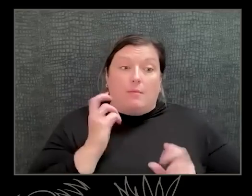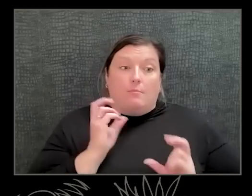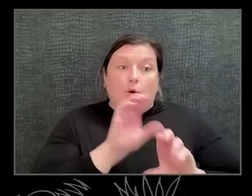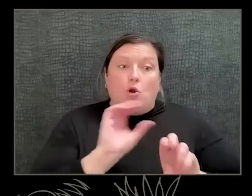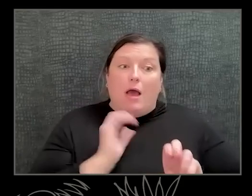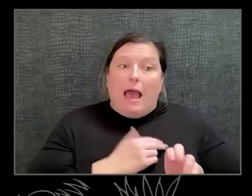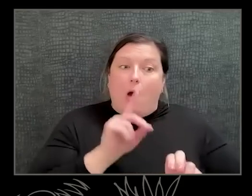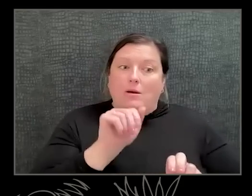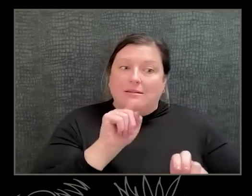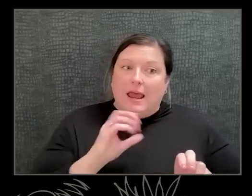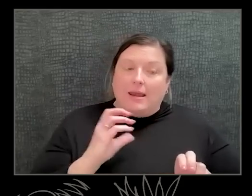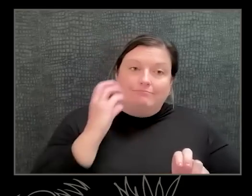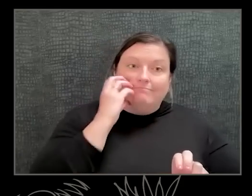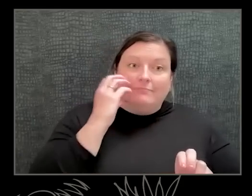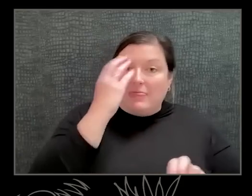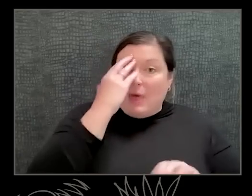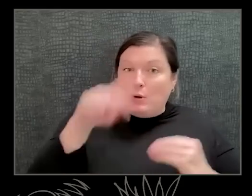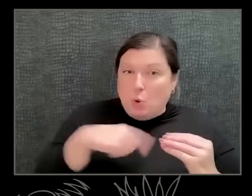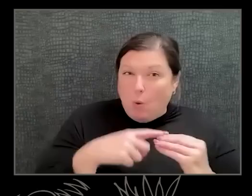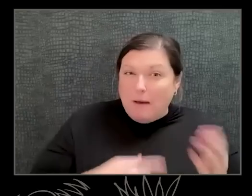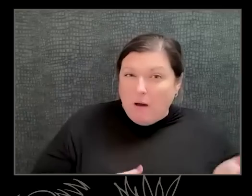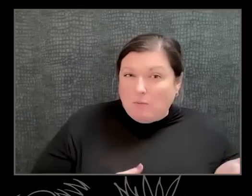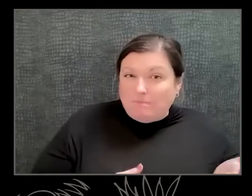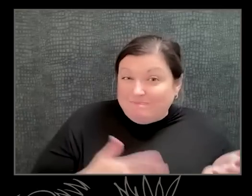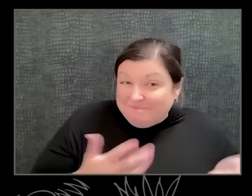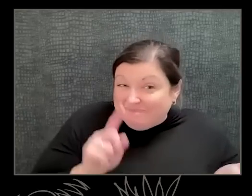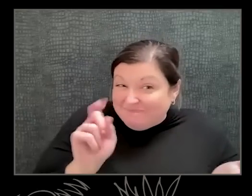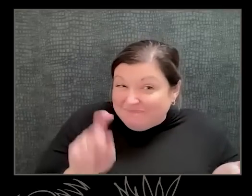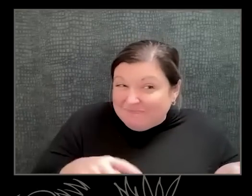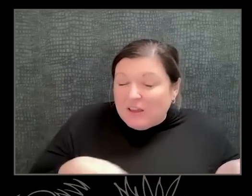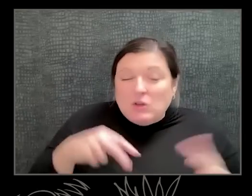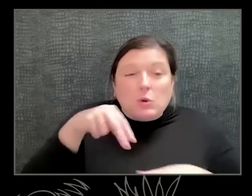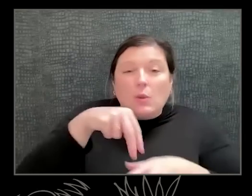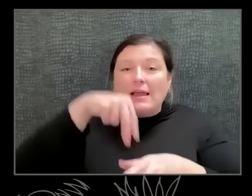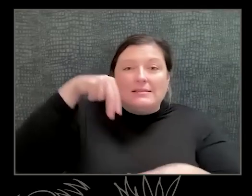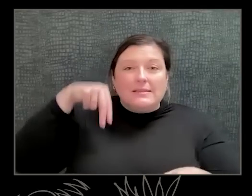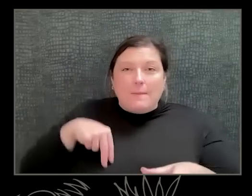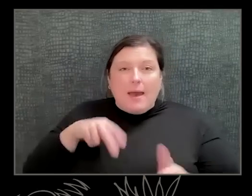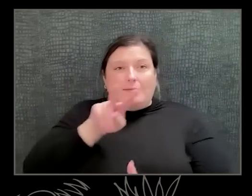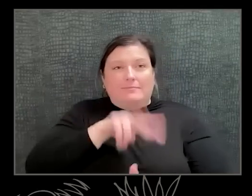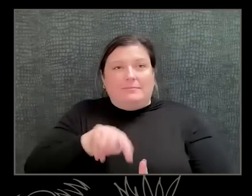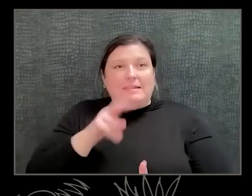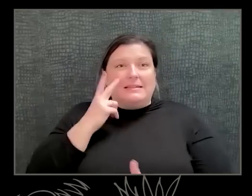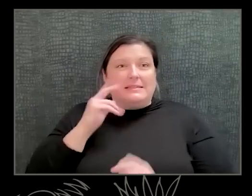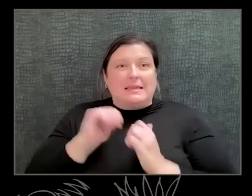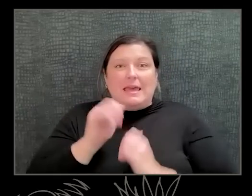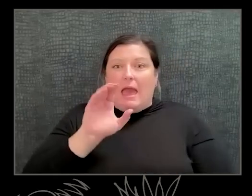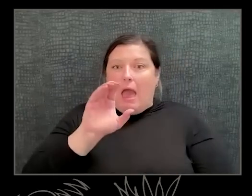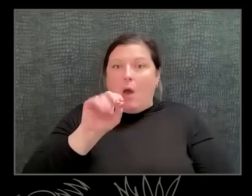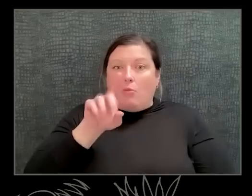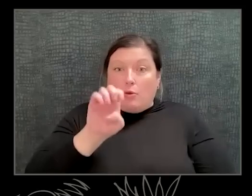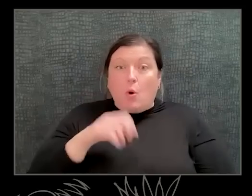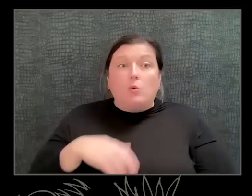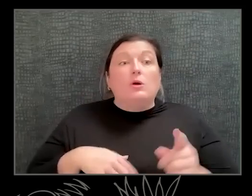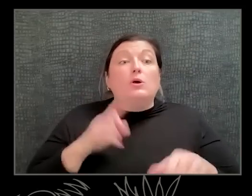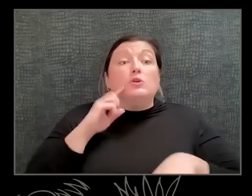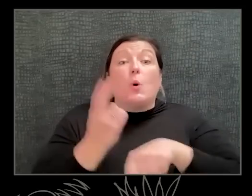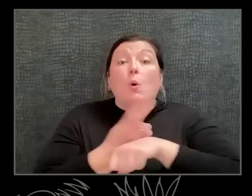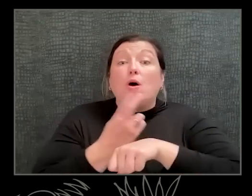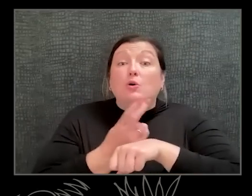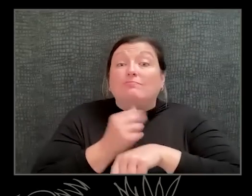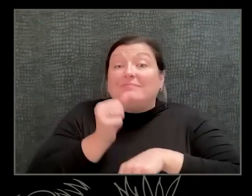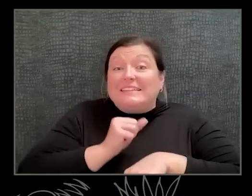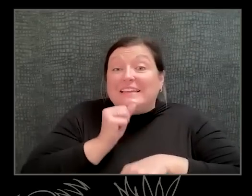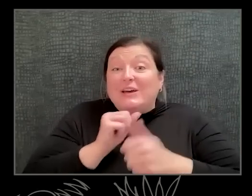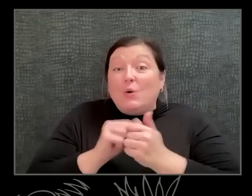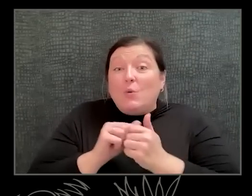So let's take a step back and see how this code plays out. So I'll just deal with the errors in the calling code. Me, 6